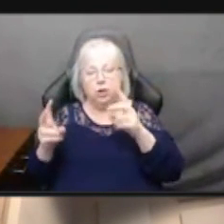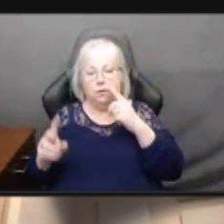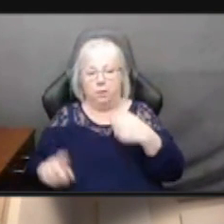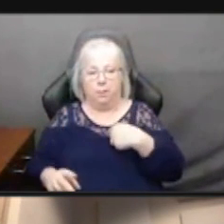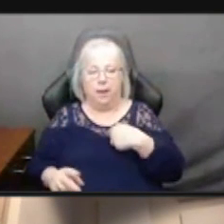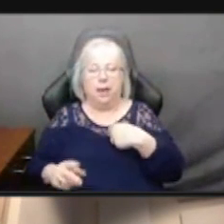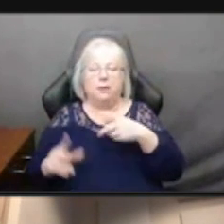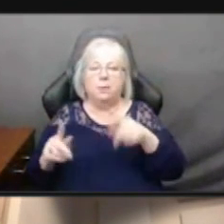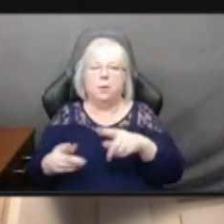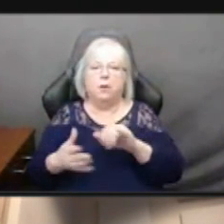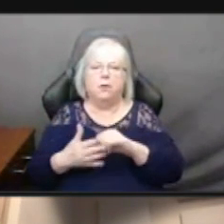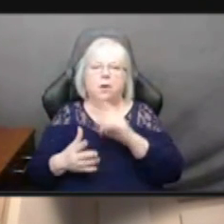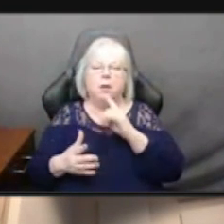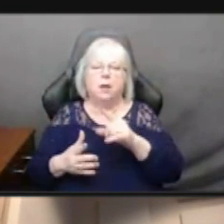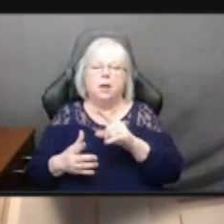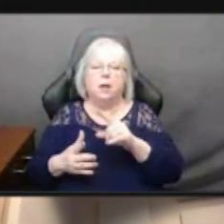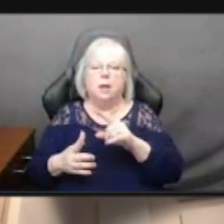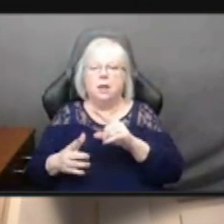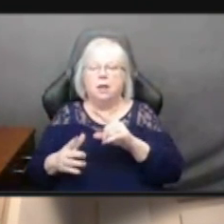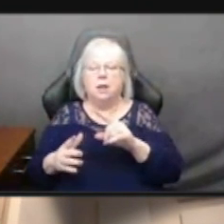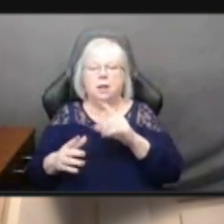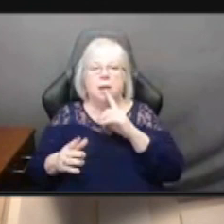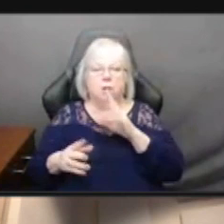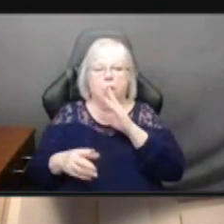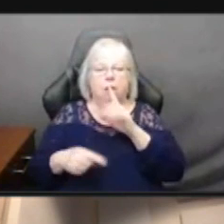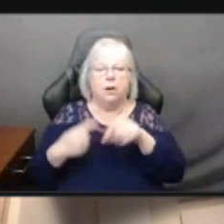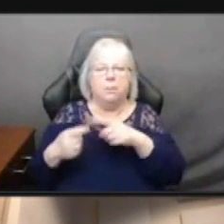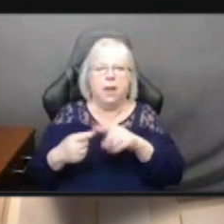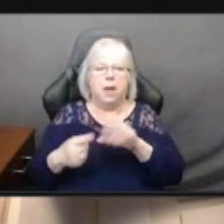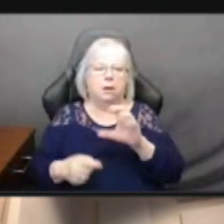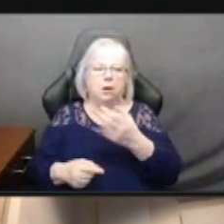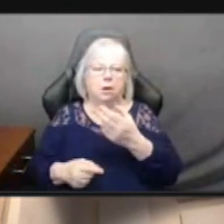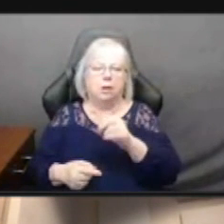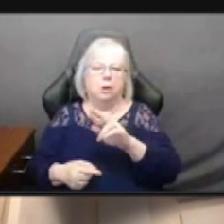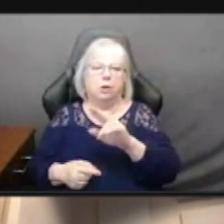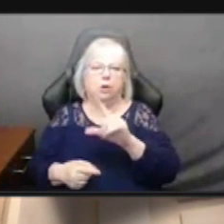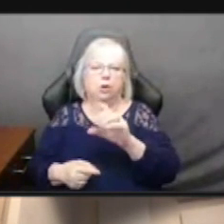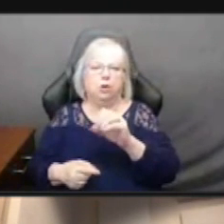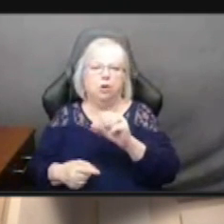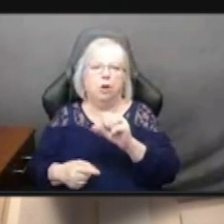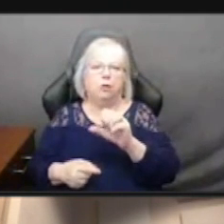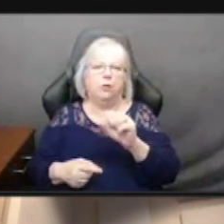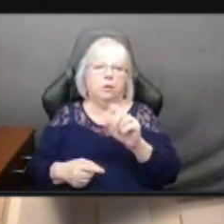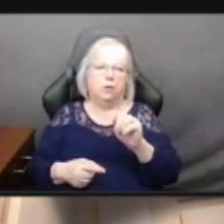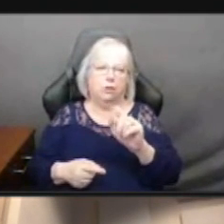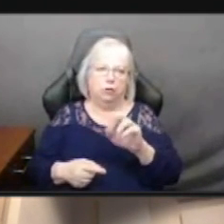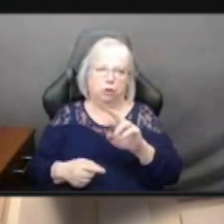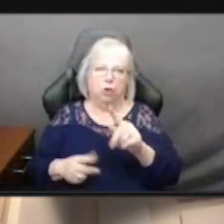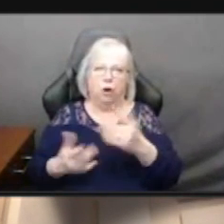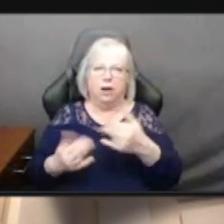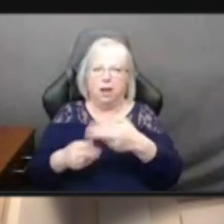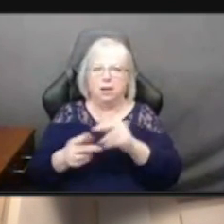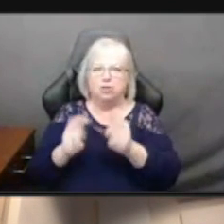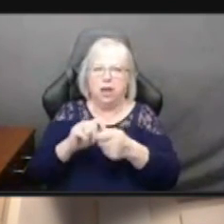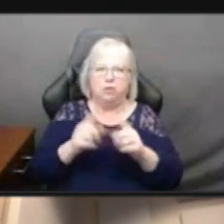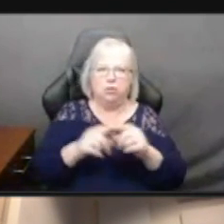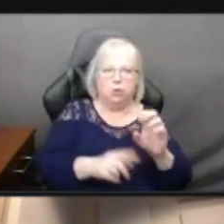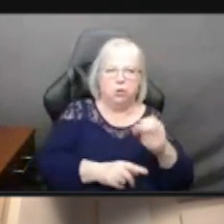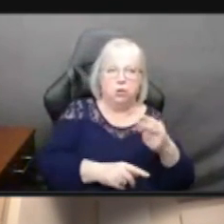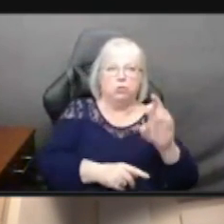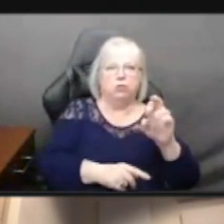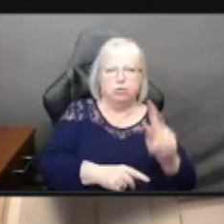Stark, he changed his name from Charles to Chuck and move on to another job. The only reason